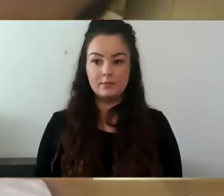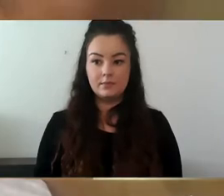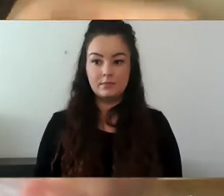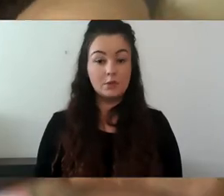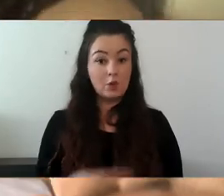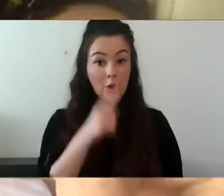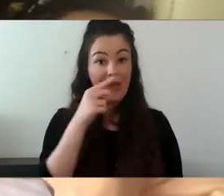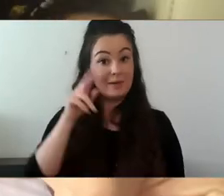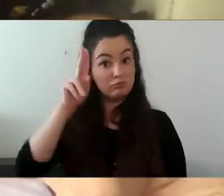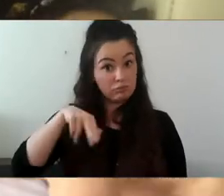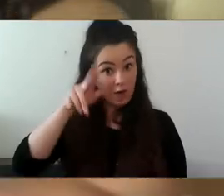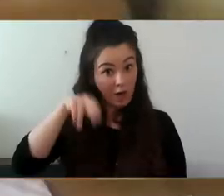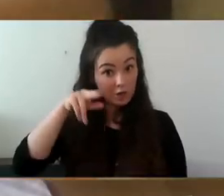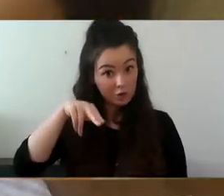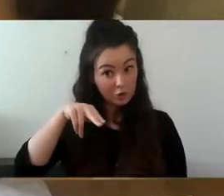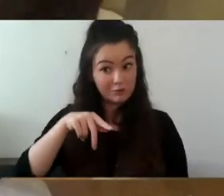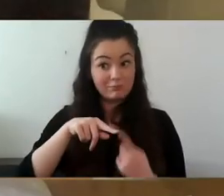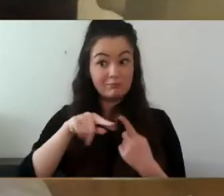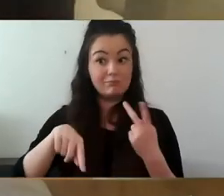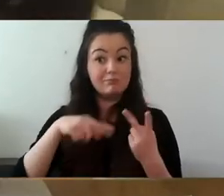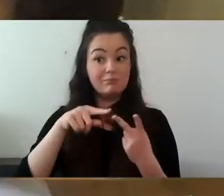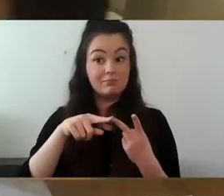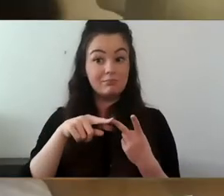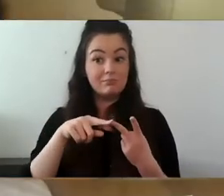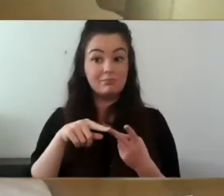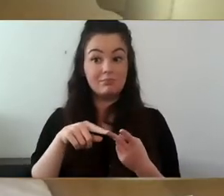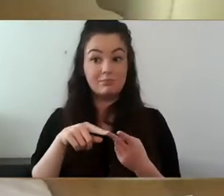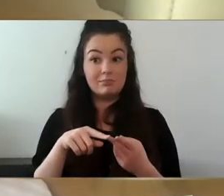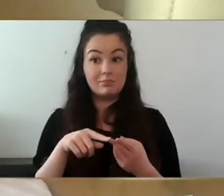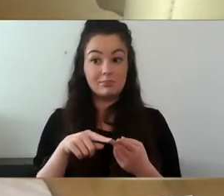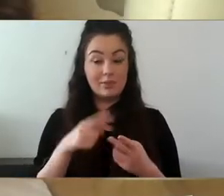three options, either brush in the paint,